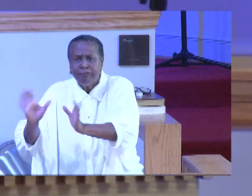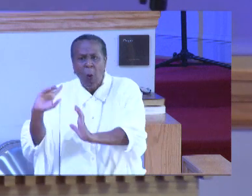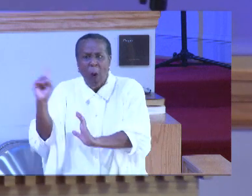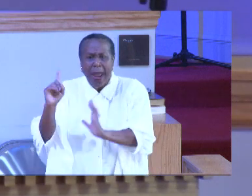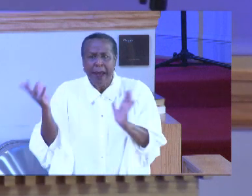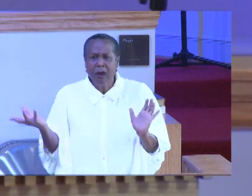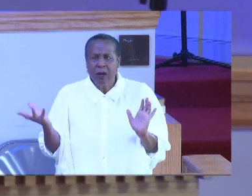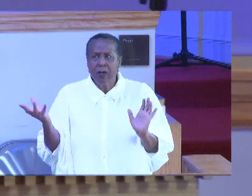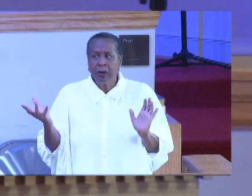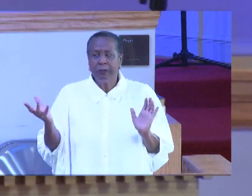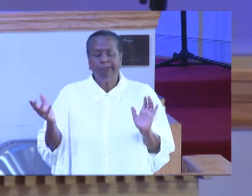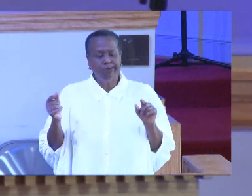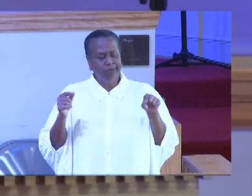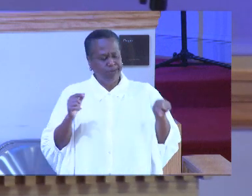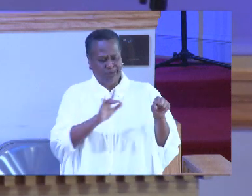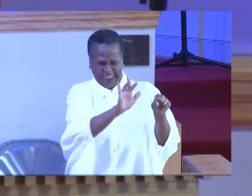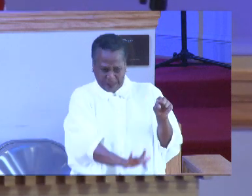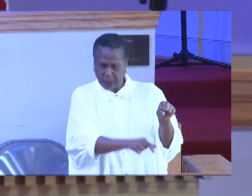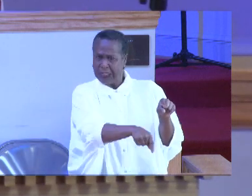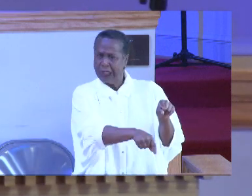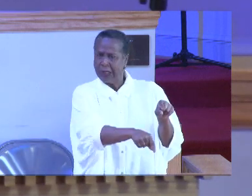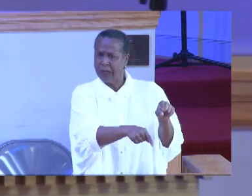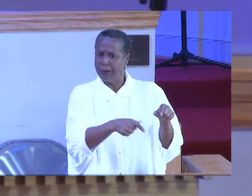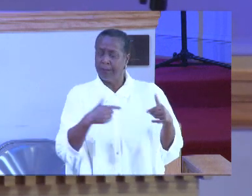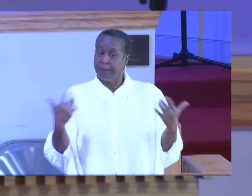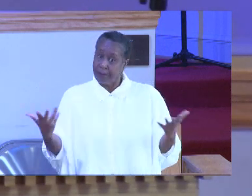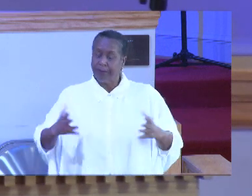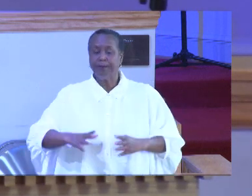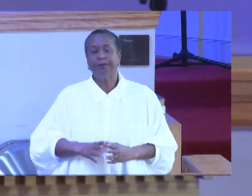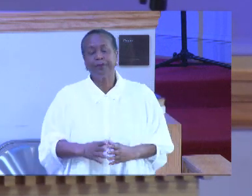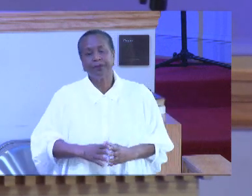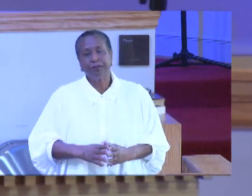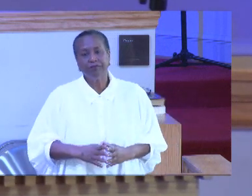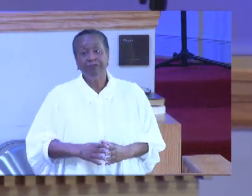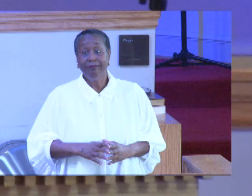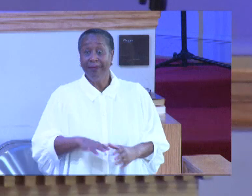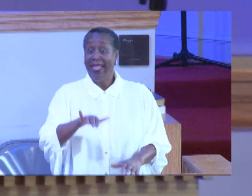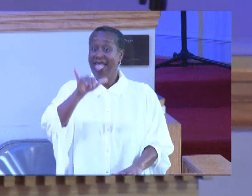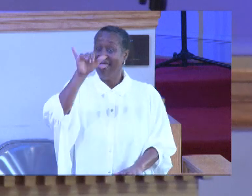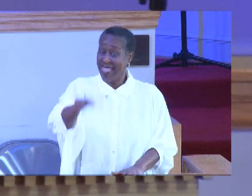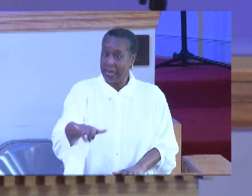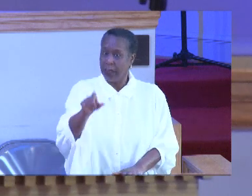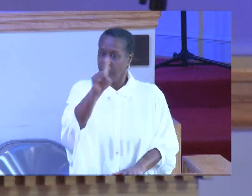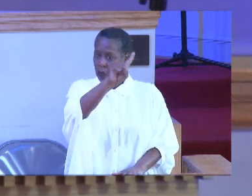Here, that is the question.